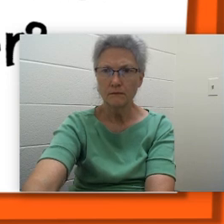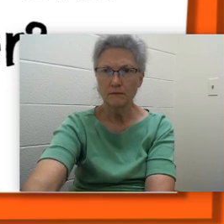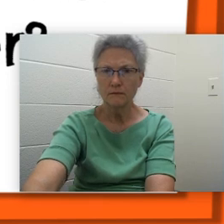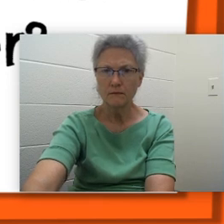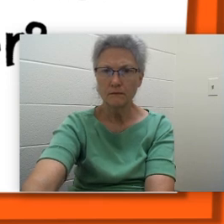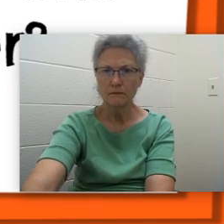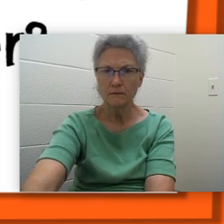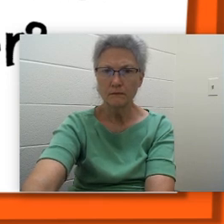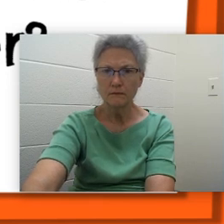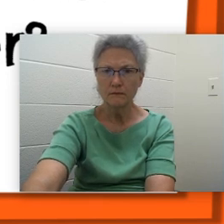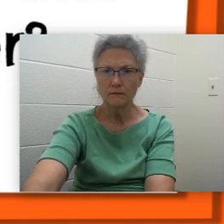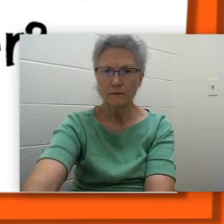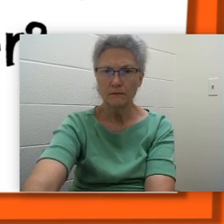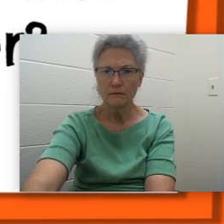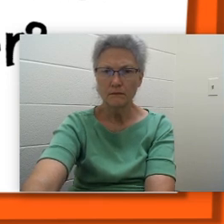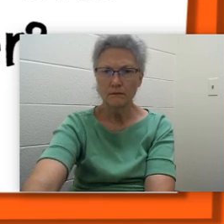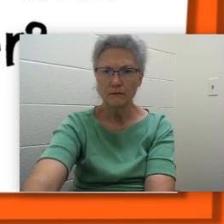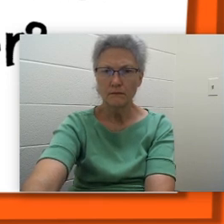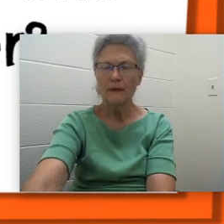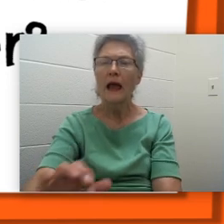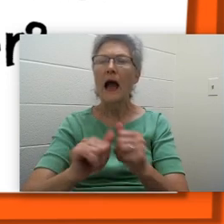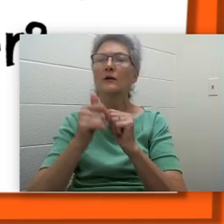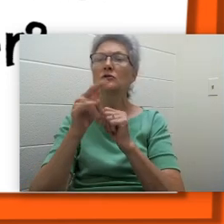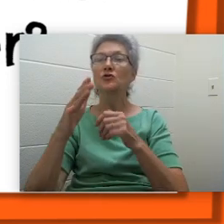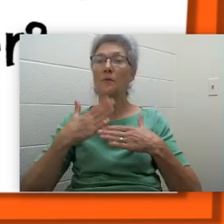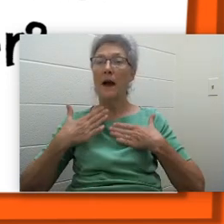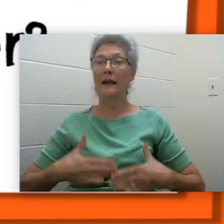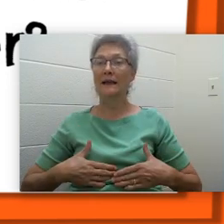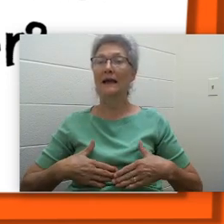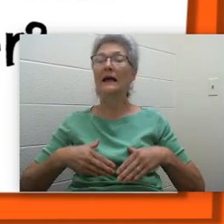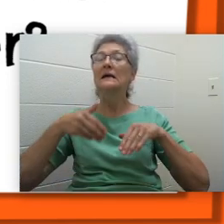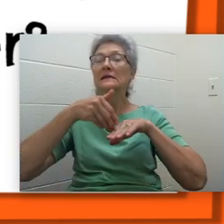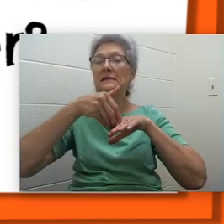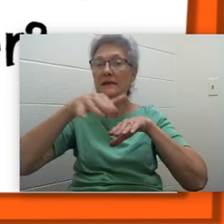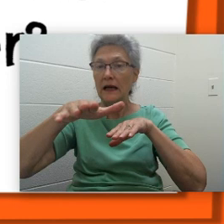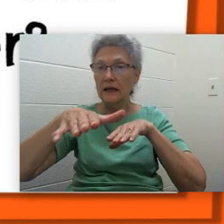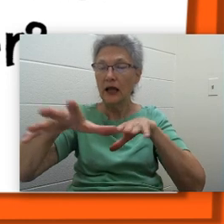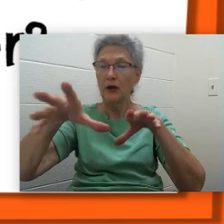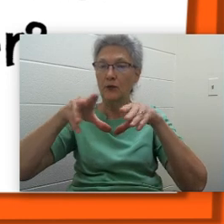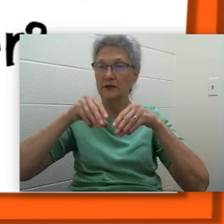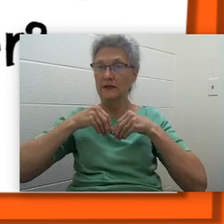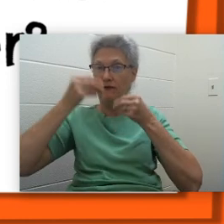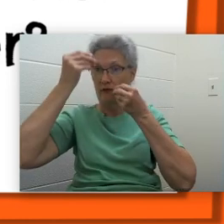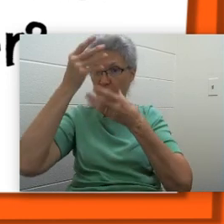How does your body send and receive information from one part to another?